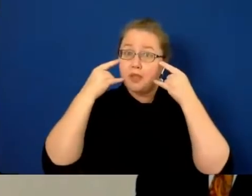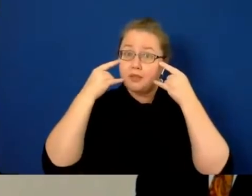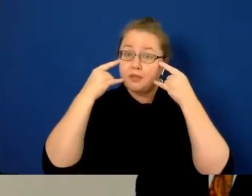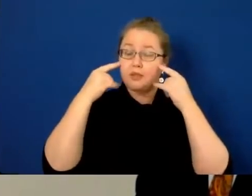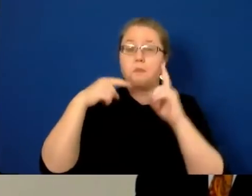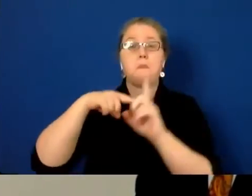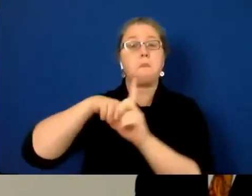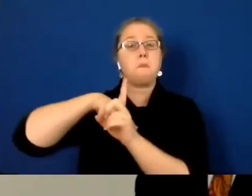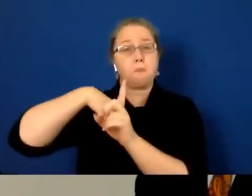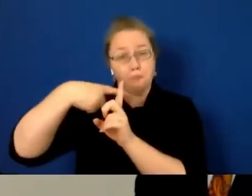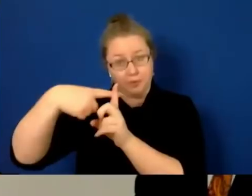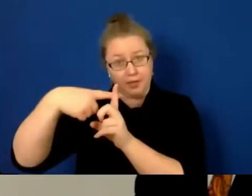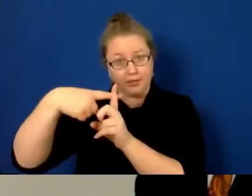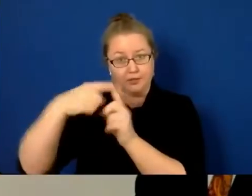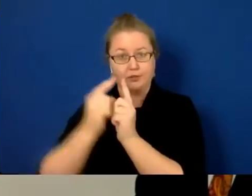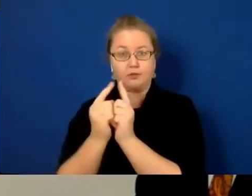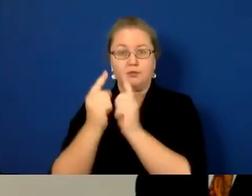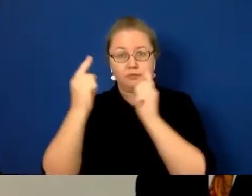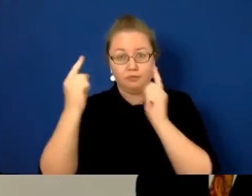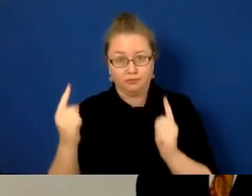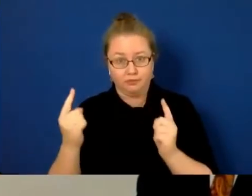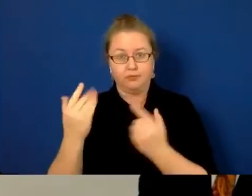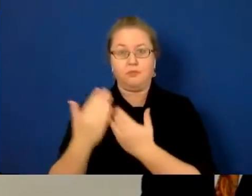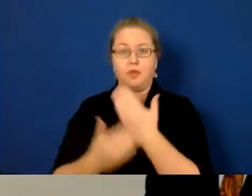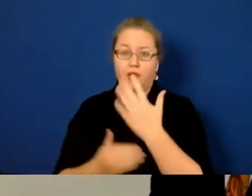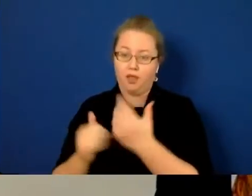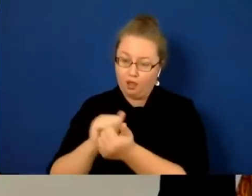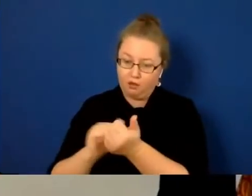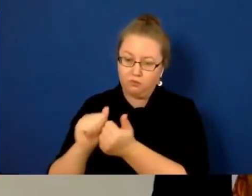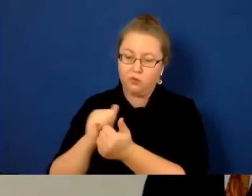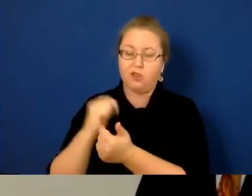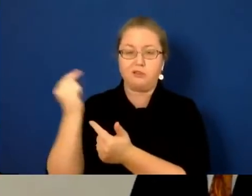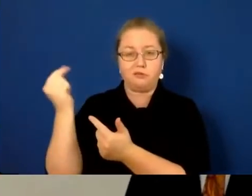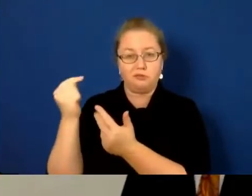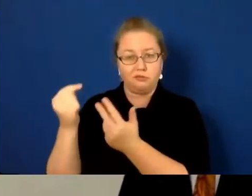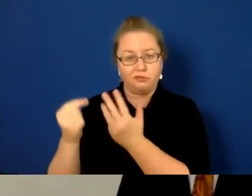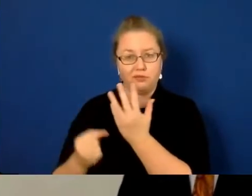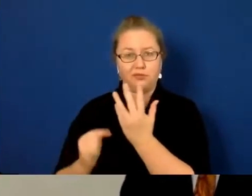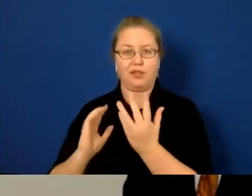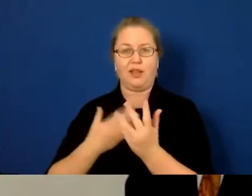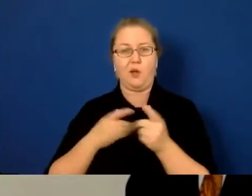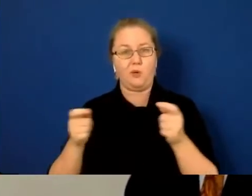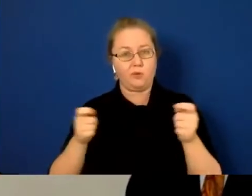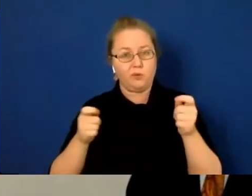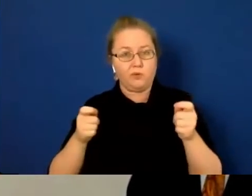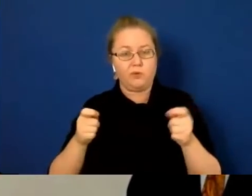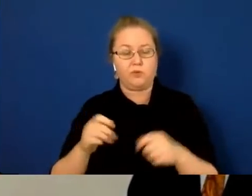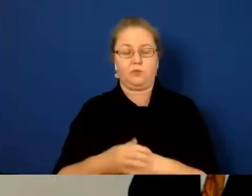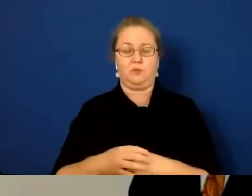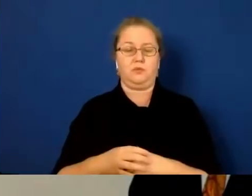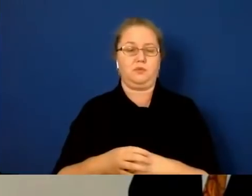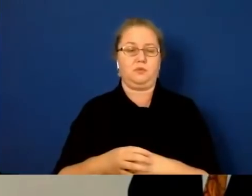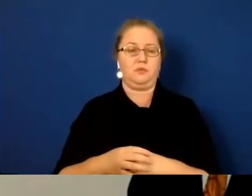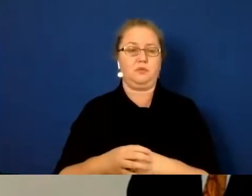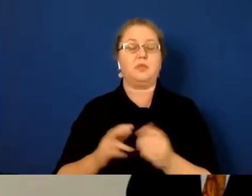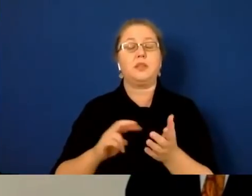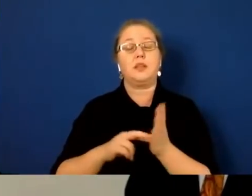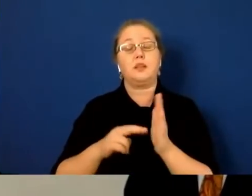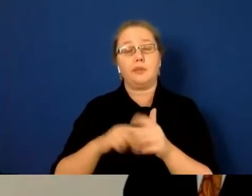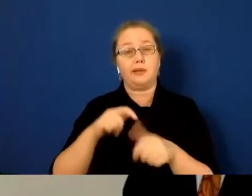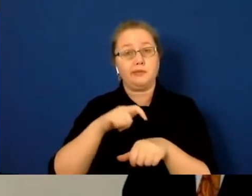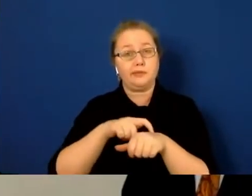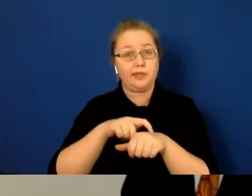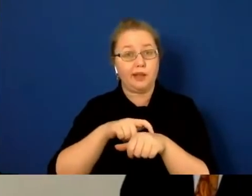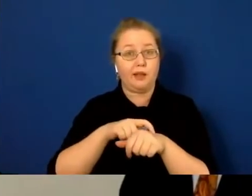all work together and we all need to have them together, and most people are doing the right thing. Where I'm paying